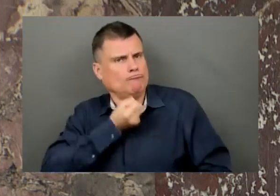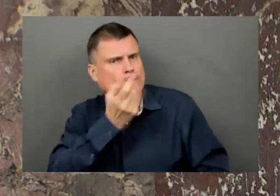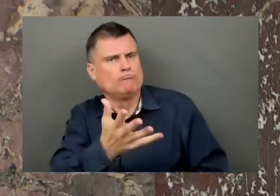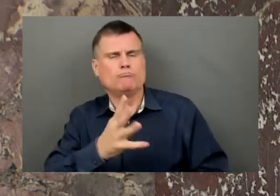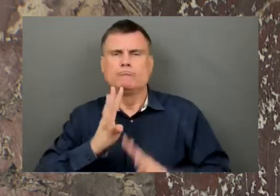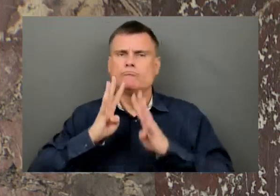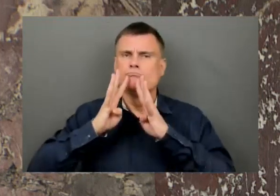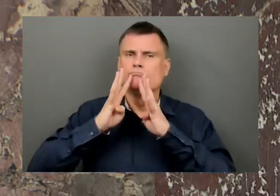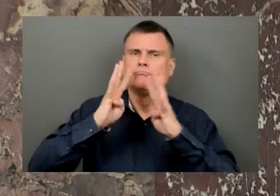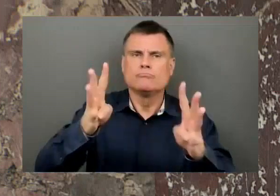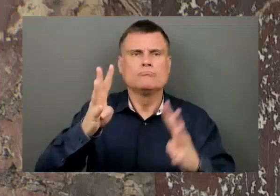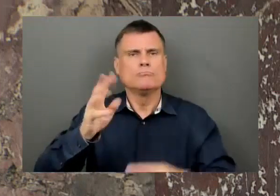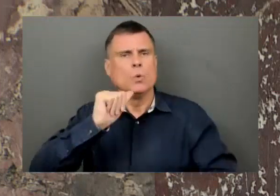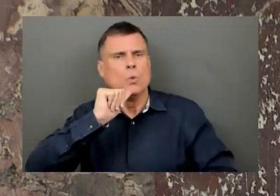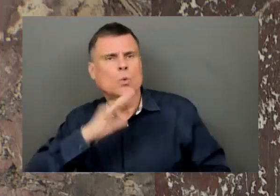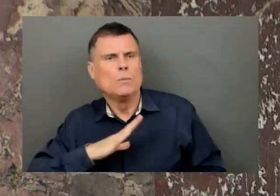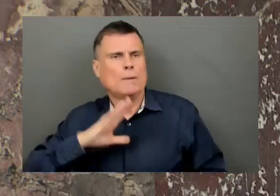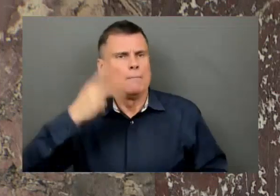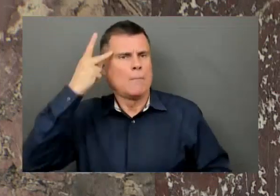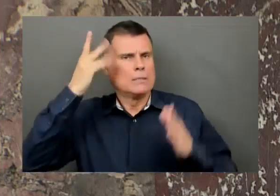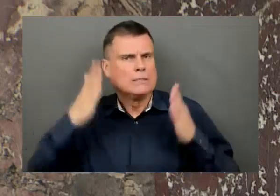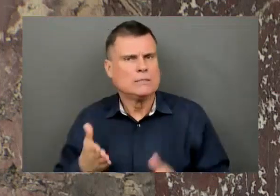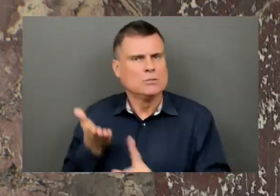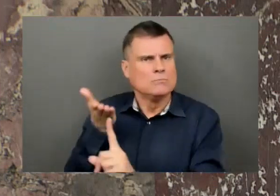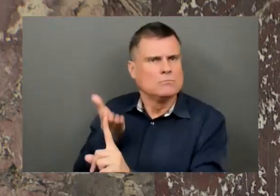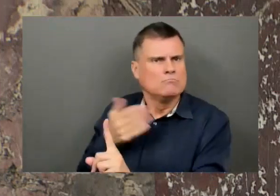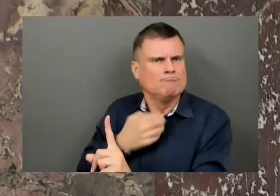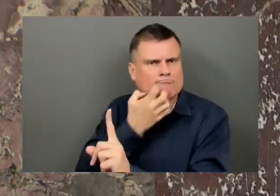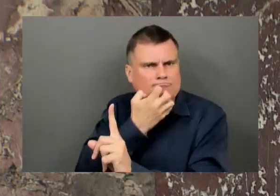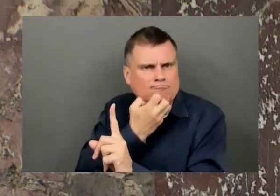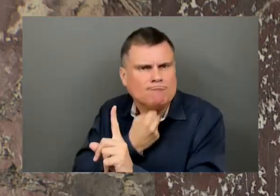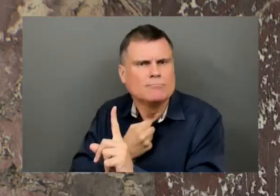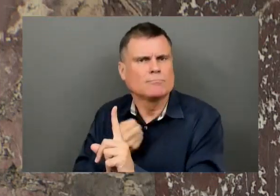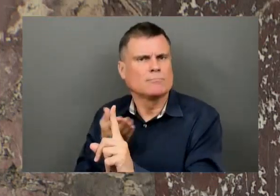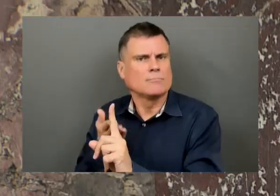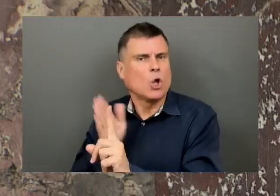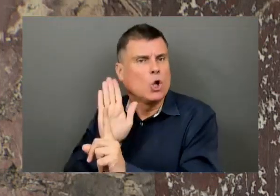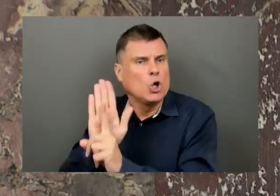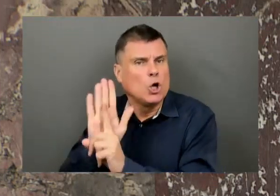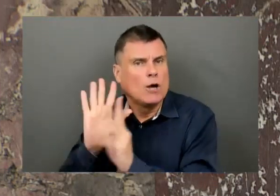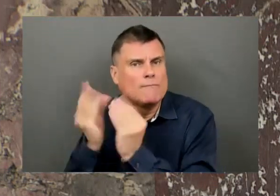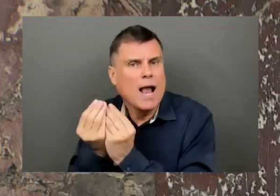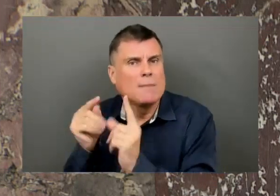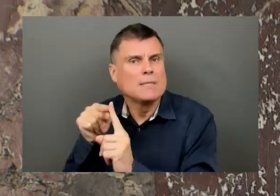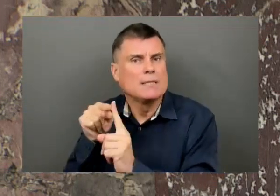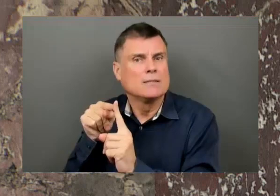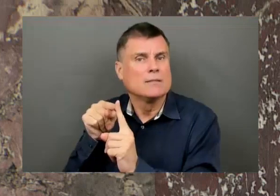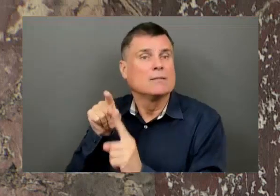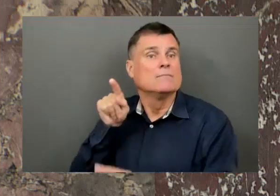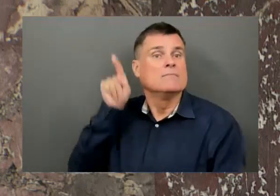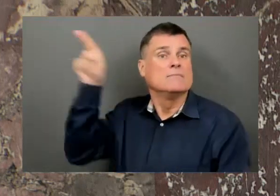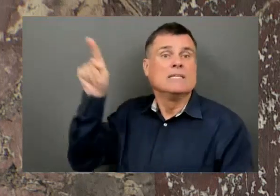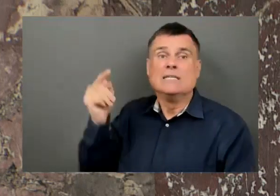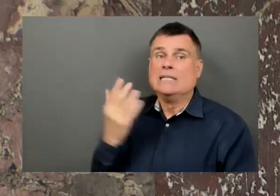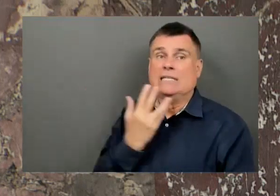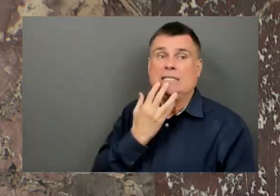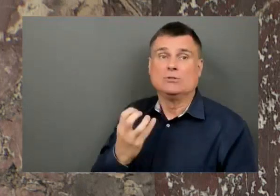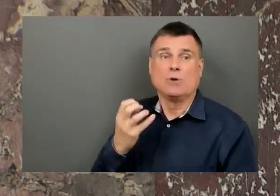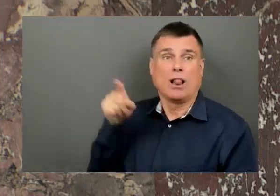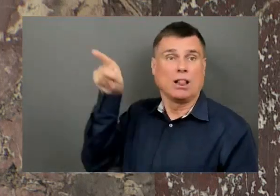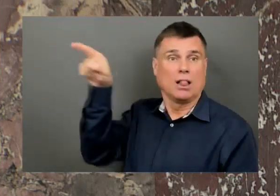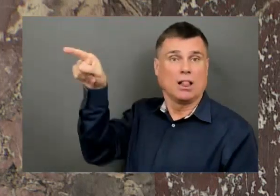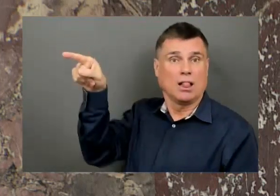the fact that she had relatives in Israel, called up to serve in war, that through her connections, through family and friends, she knew people had been